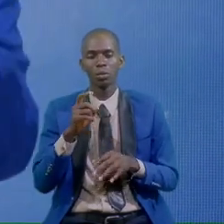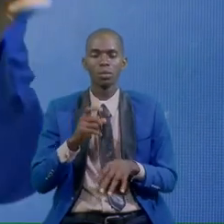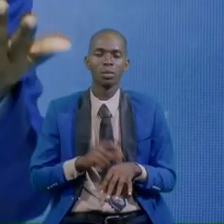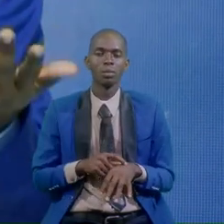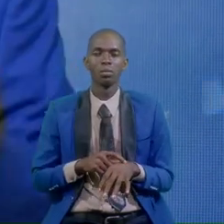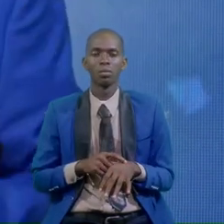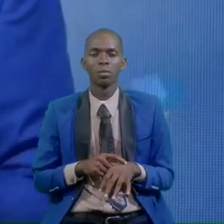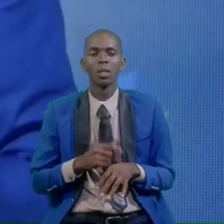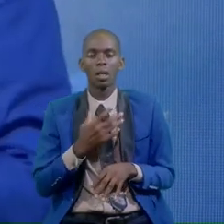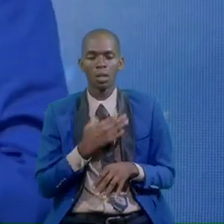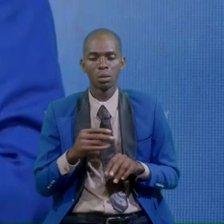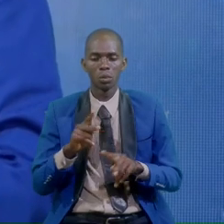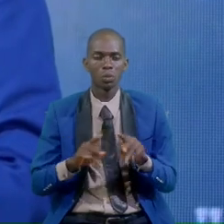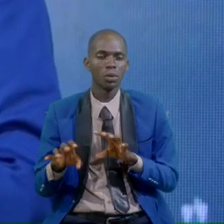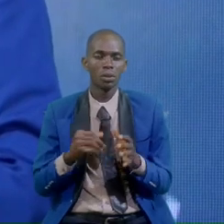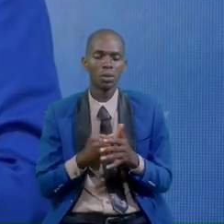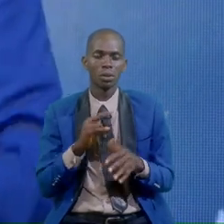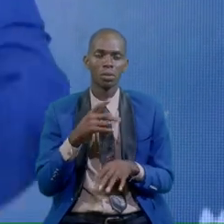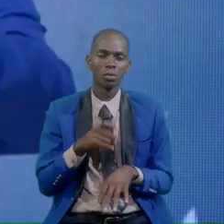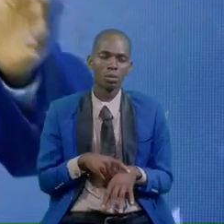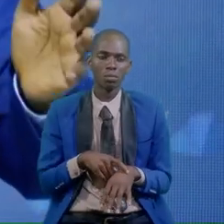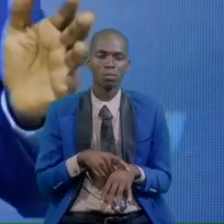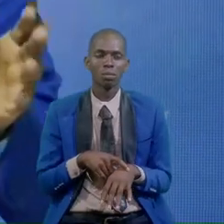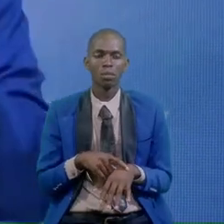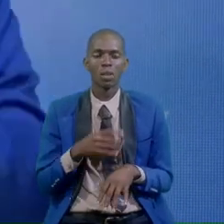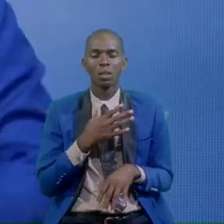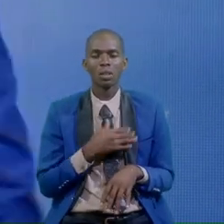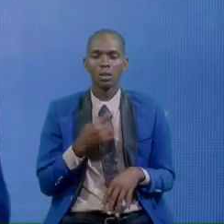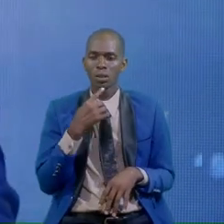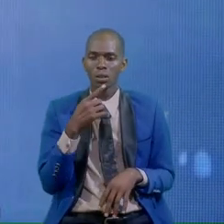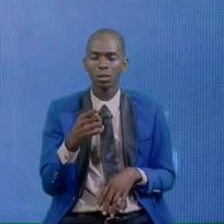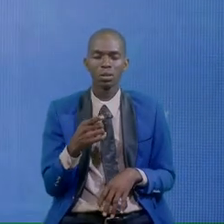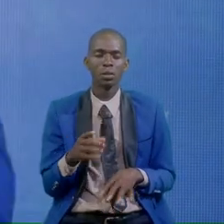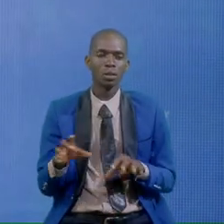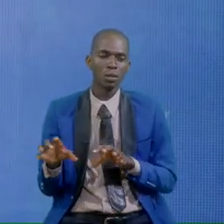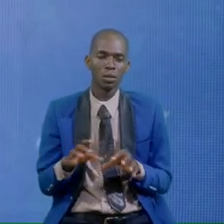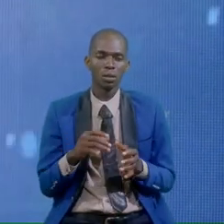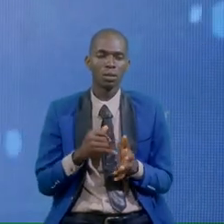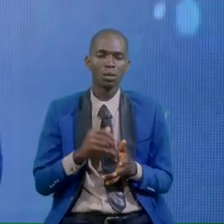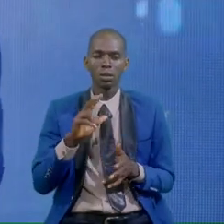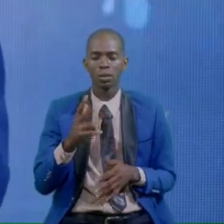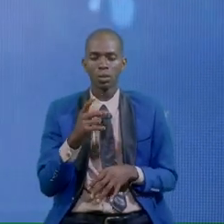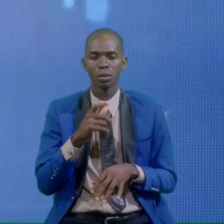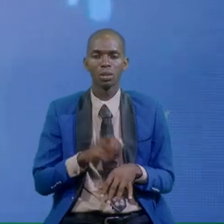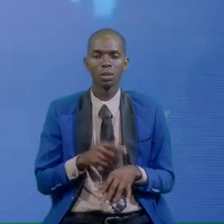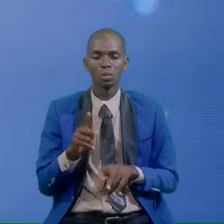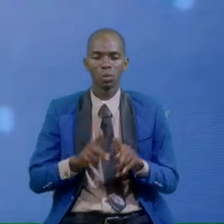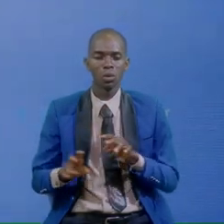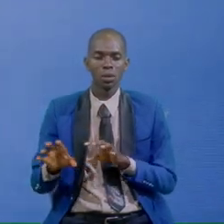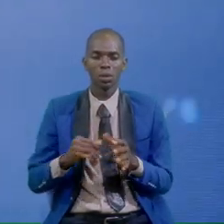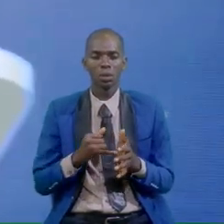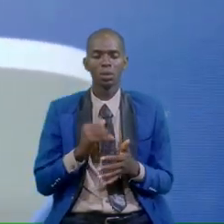And they did it the second time. And he said, do it the third time. And they did it the third time.